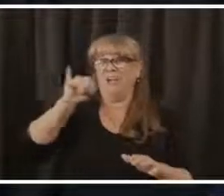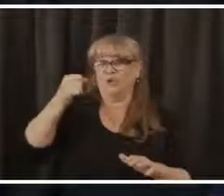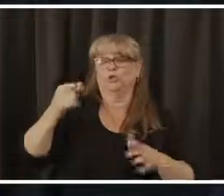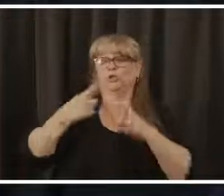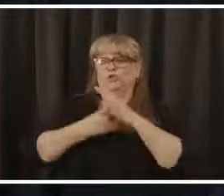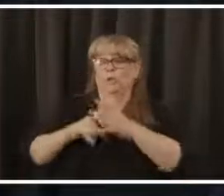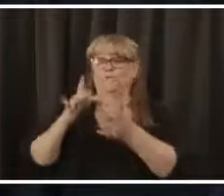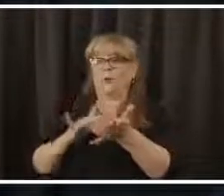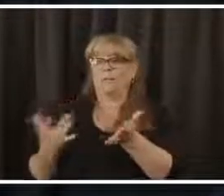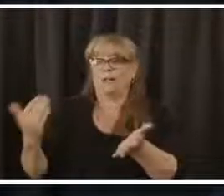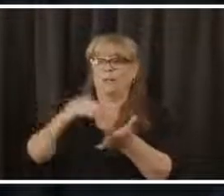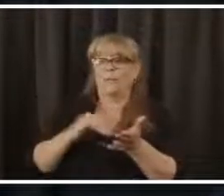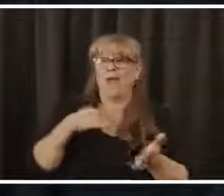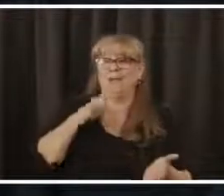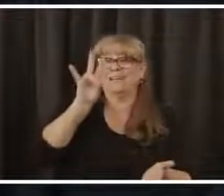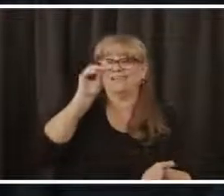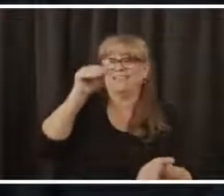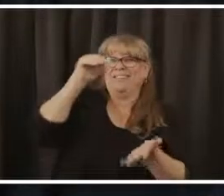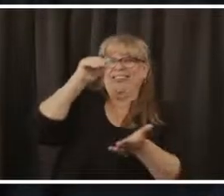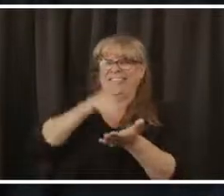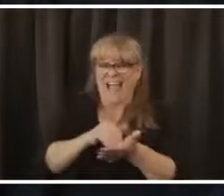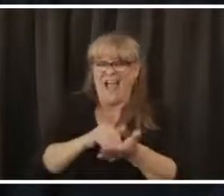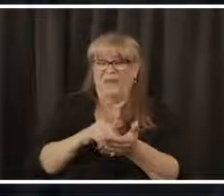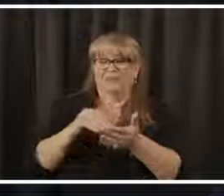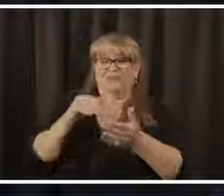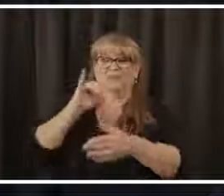Coloradans. Thank you.